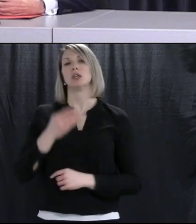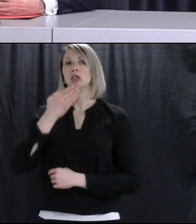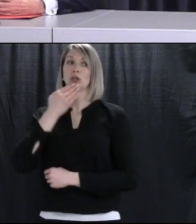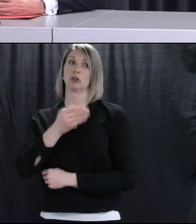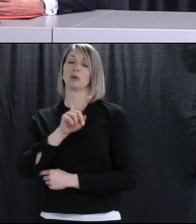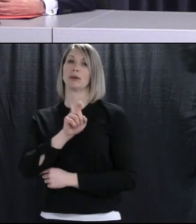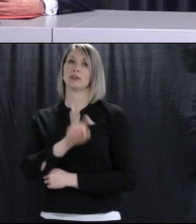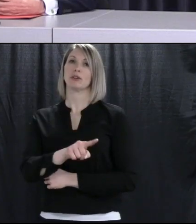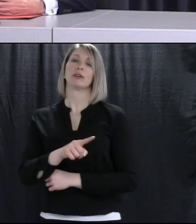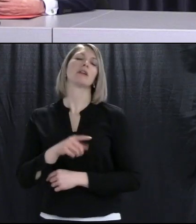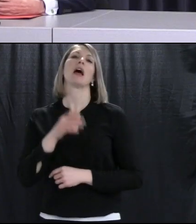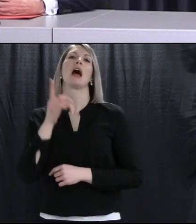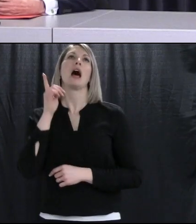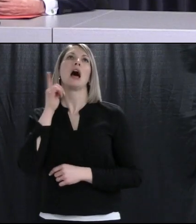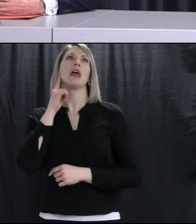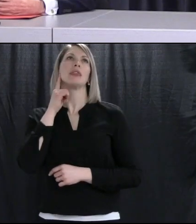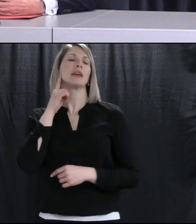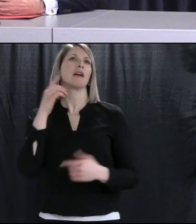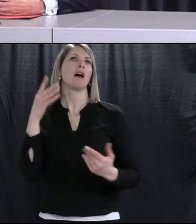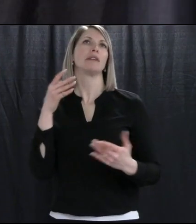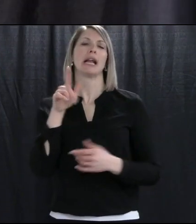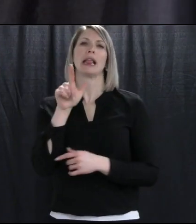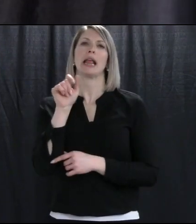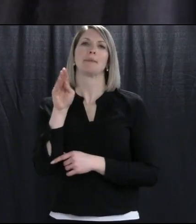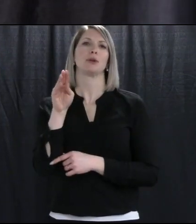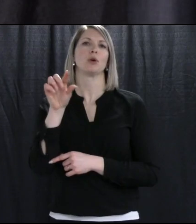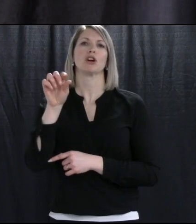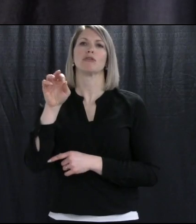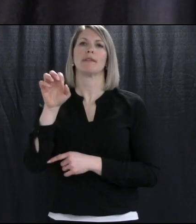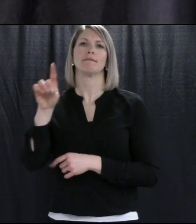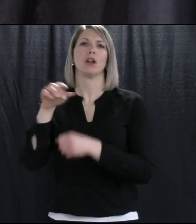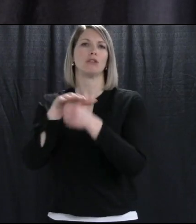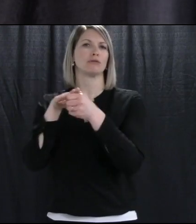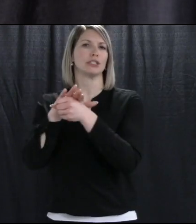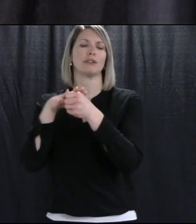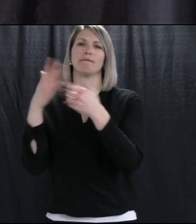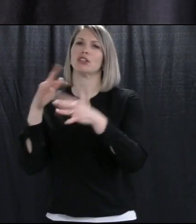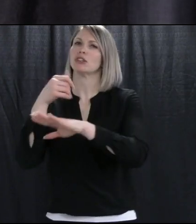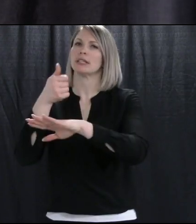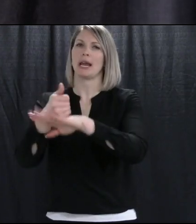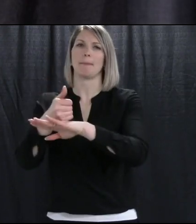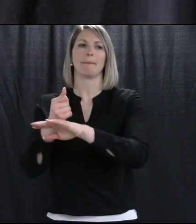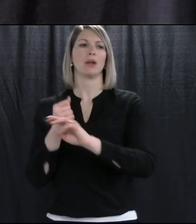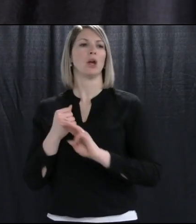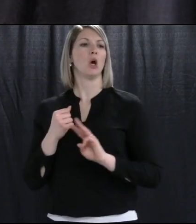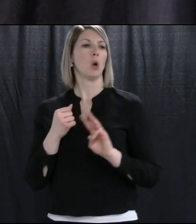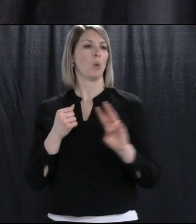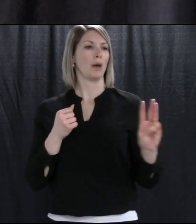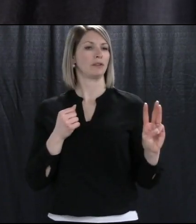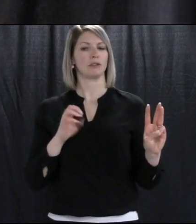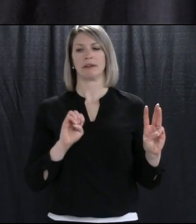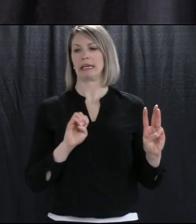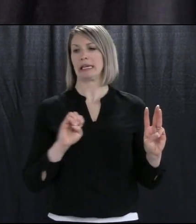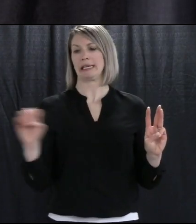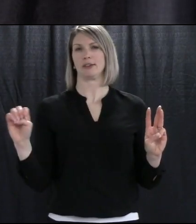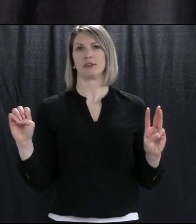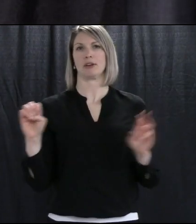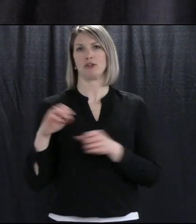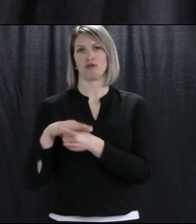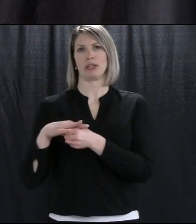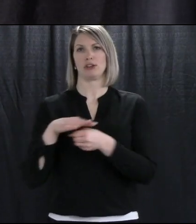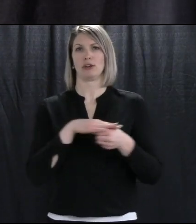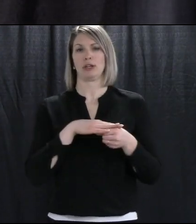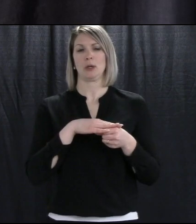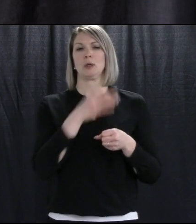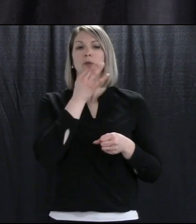My understanding is Labrador Grenfell have actually started one there already. Western and Eastern are probably going to start up in the